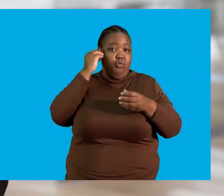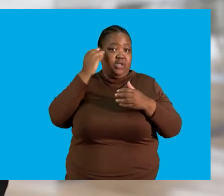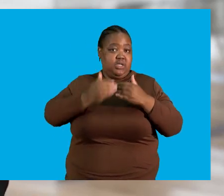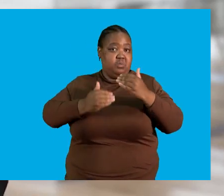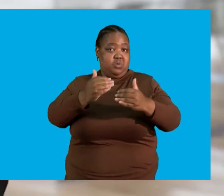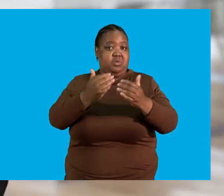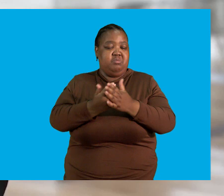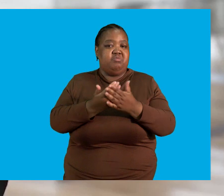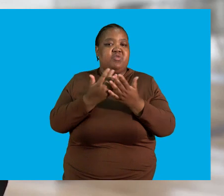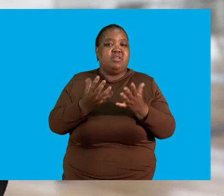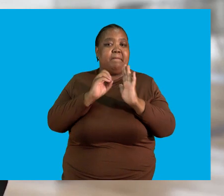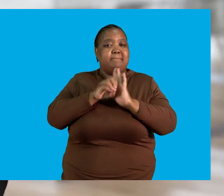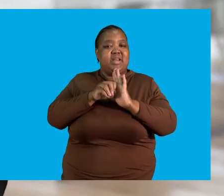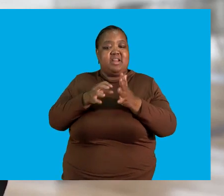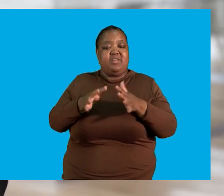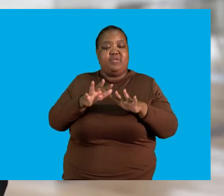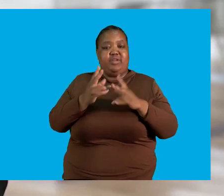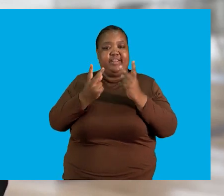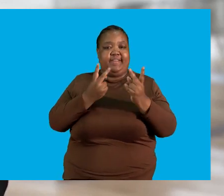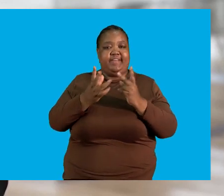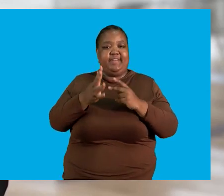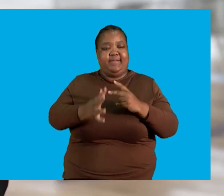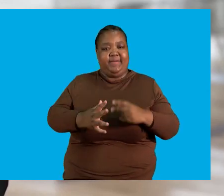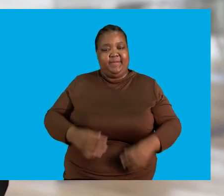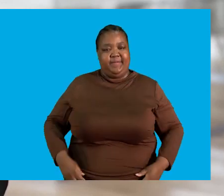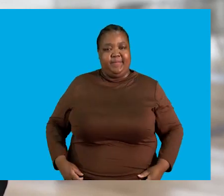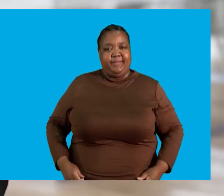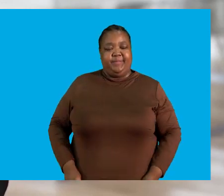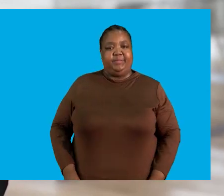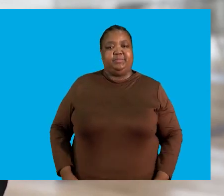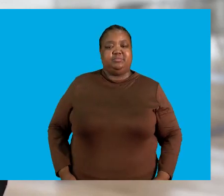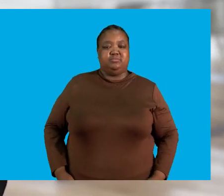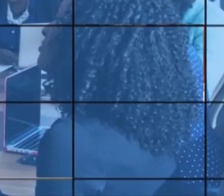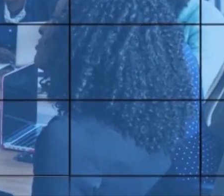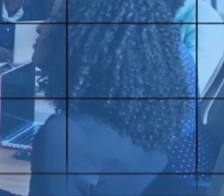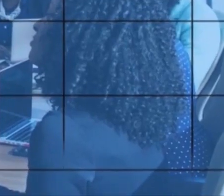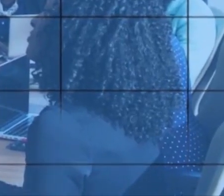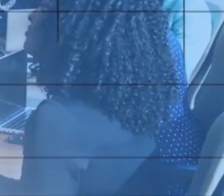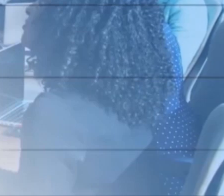few minutes to process this information, and I will see you after an ad break.